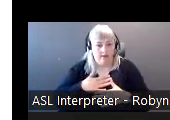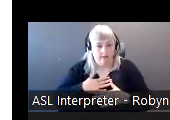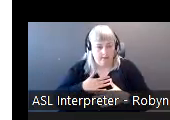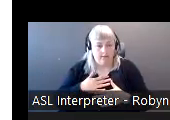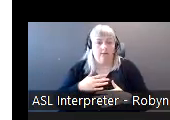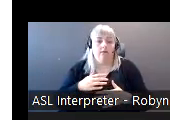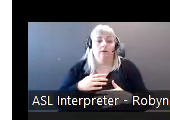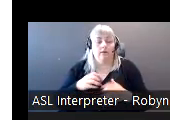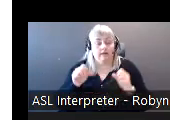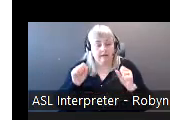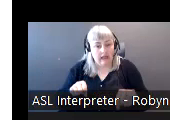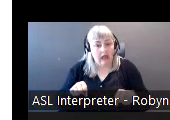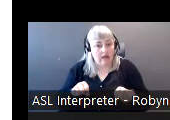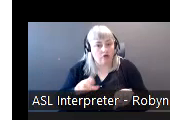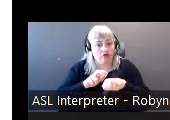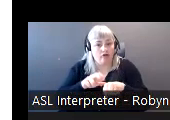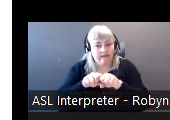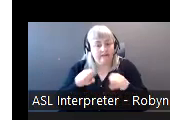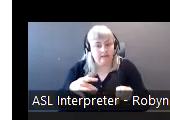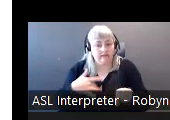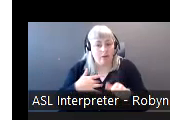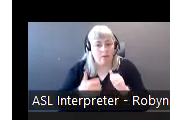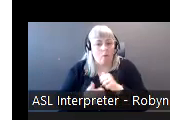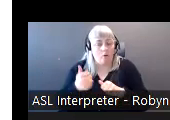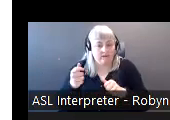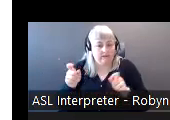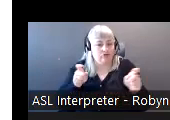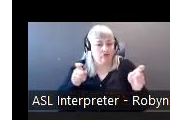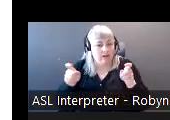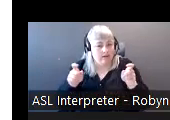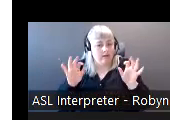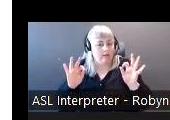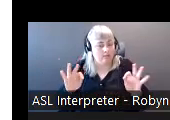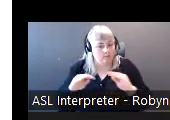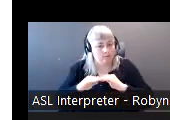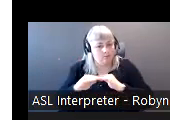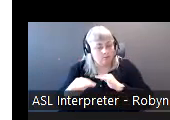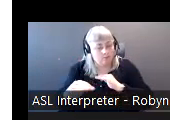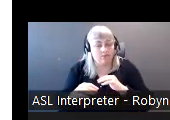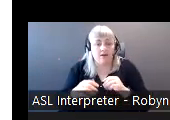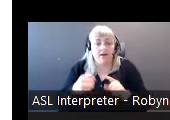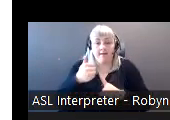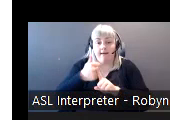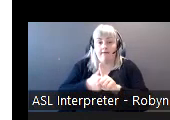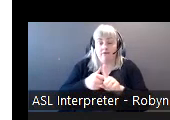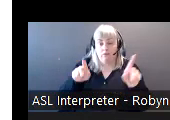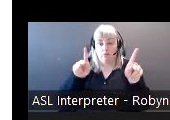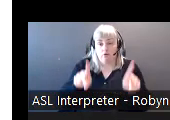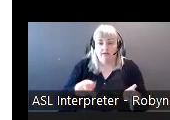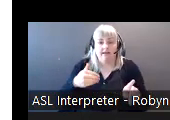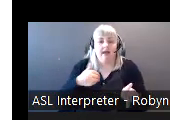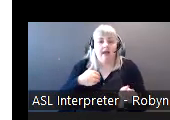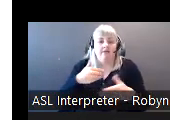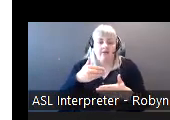mostly regulated nervous system. Every person has some kind of